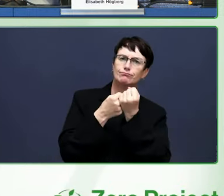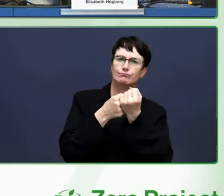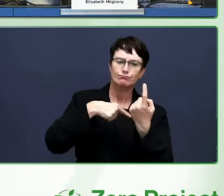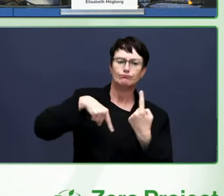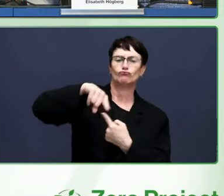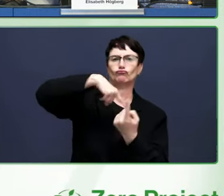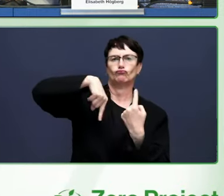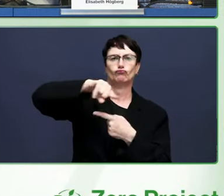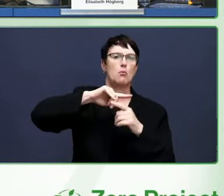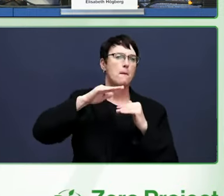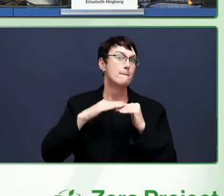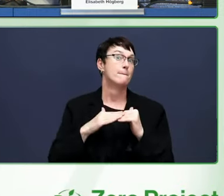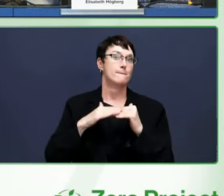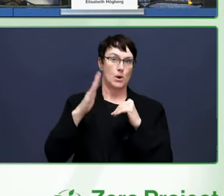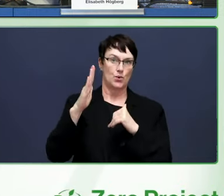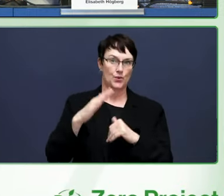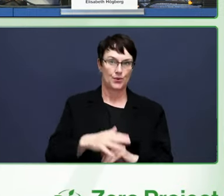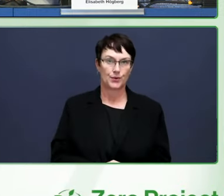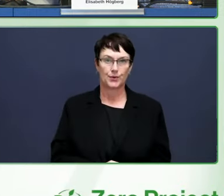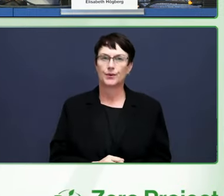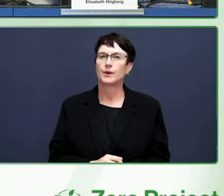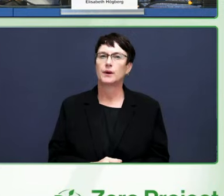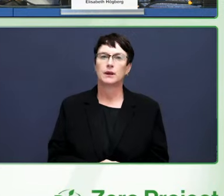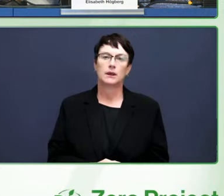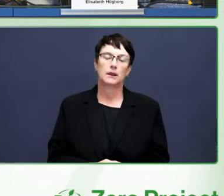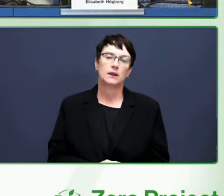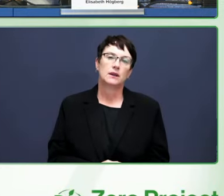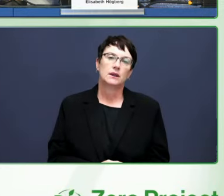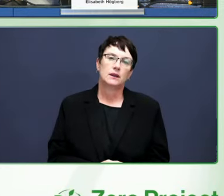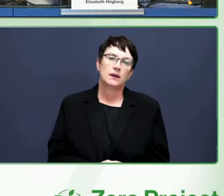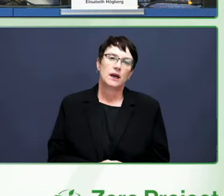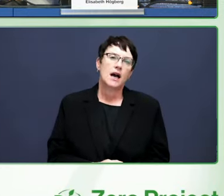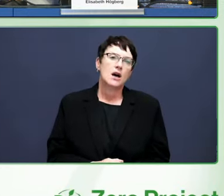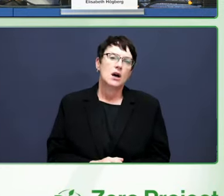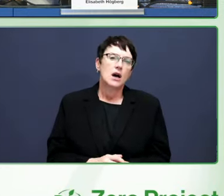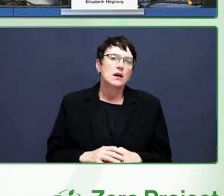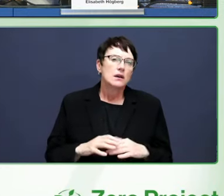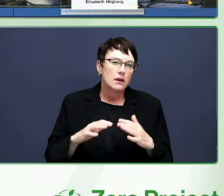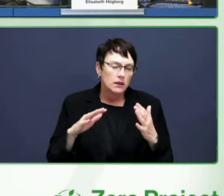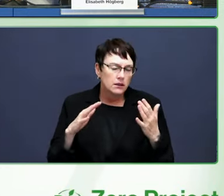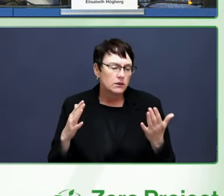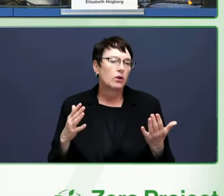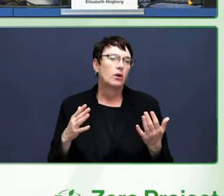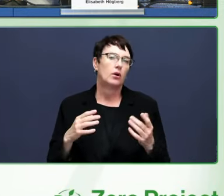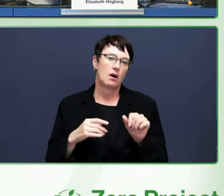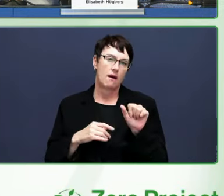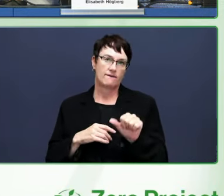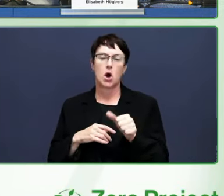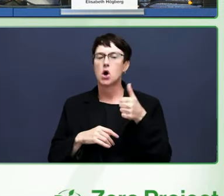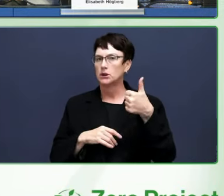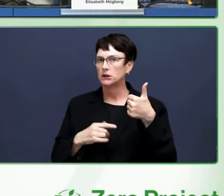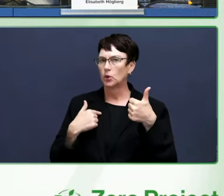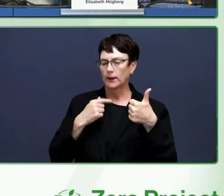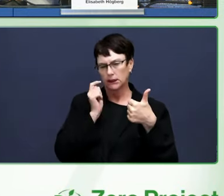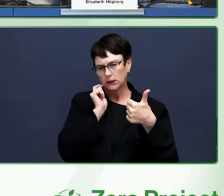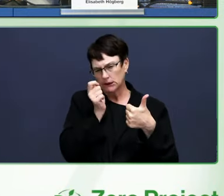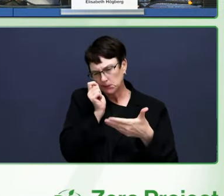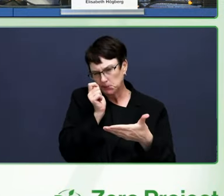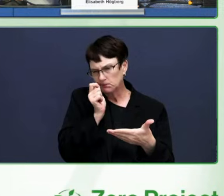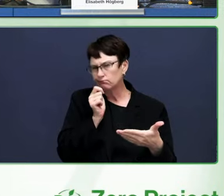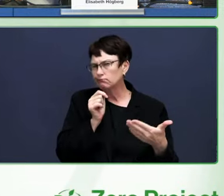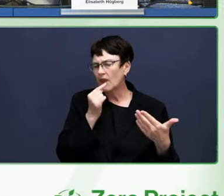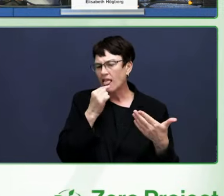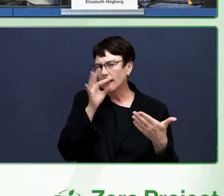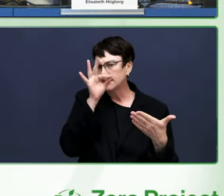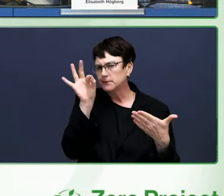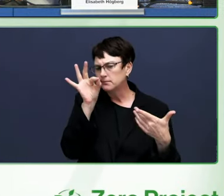What we needed to do, first of all, was to make a national framework based on equity and